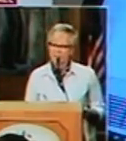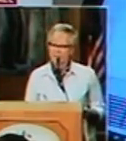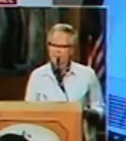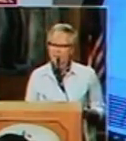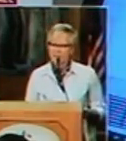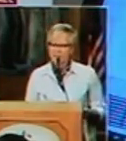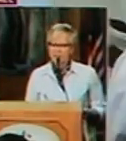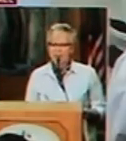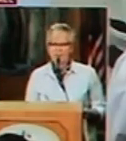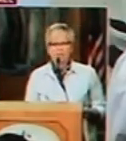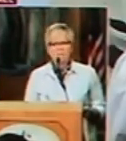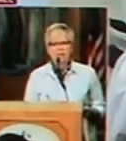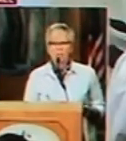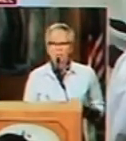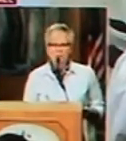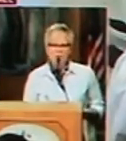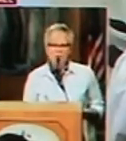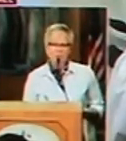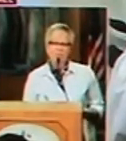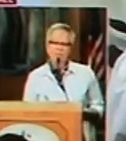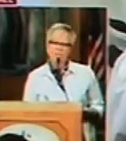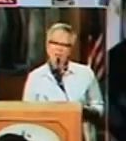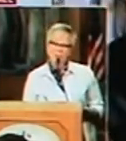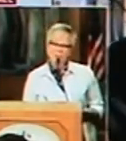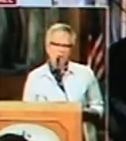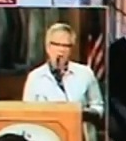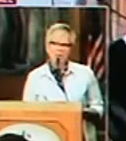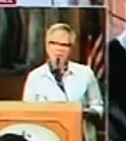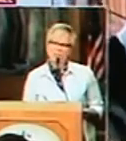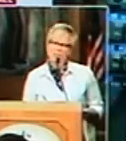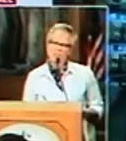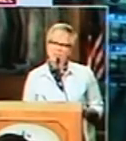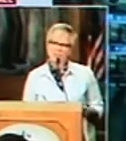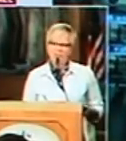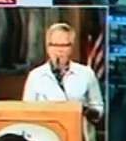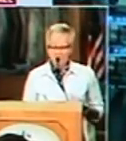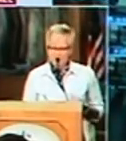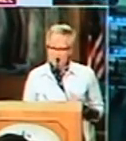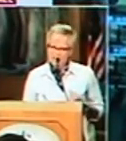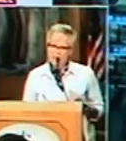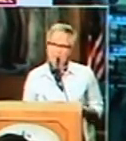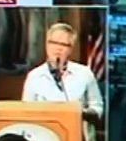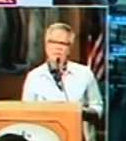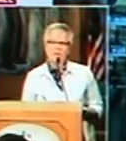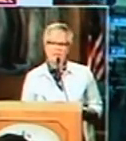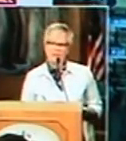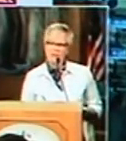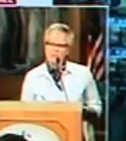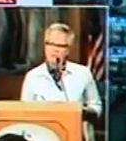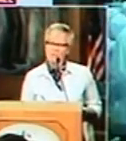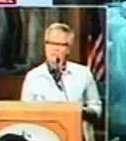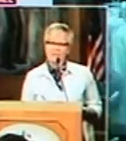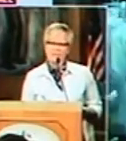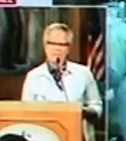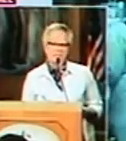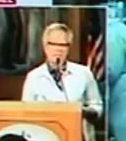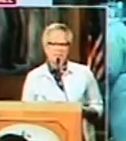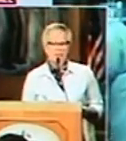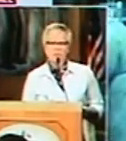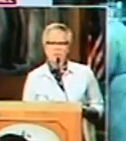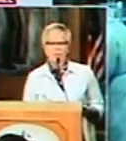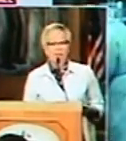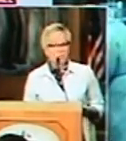seek advice. And make sure that if you're in those high-risk populations, you have extenuating health